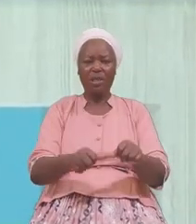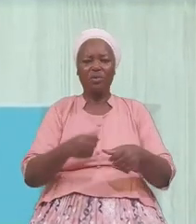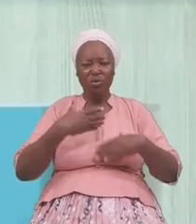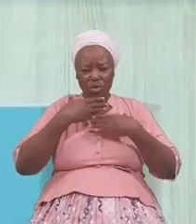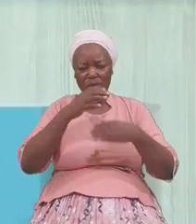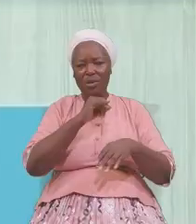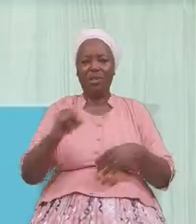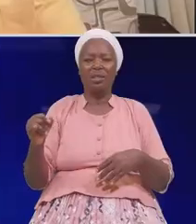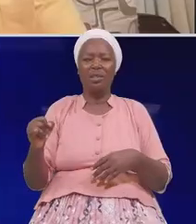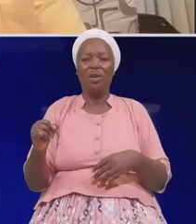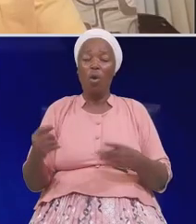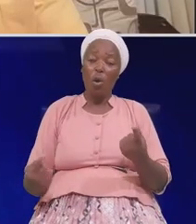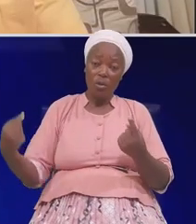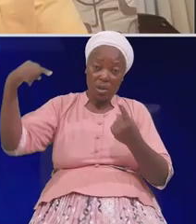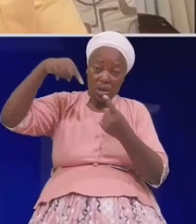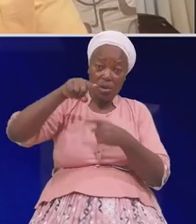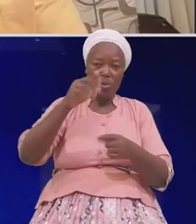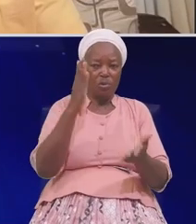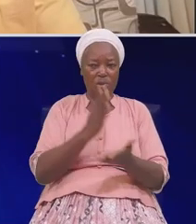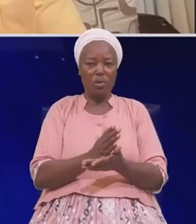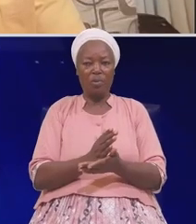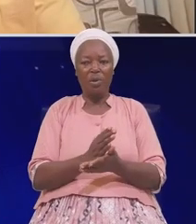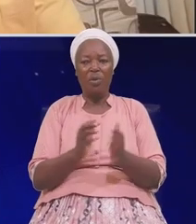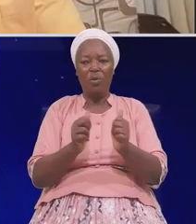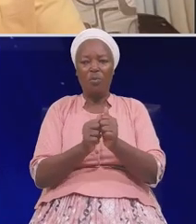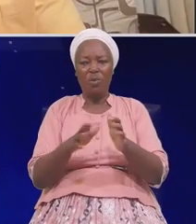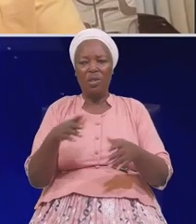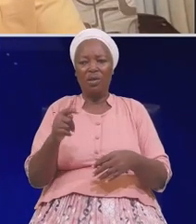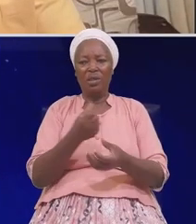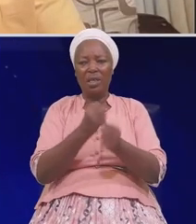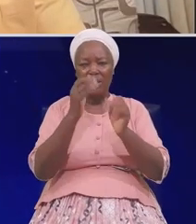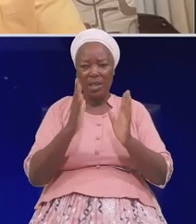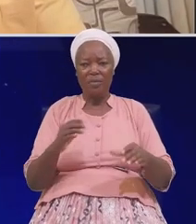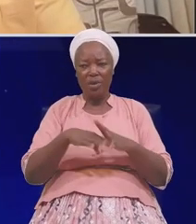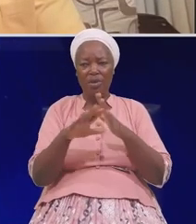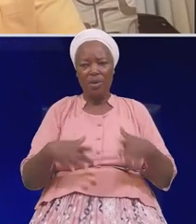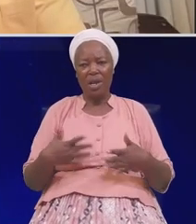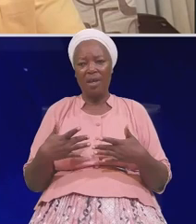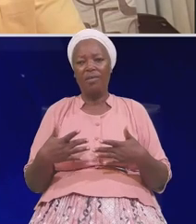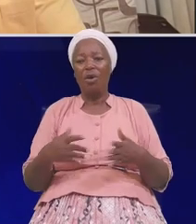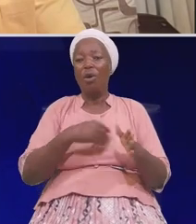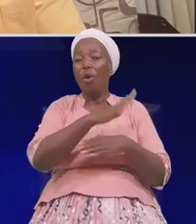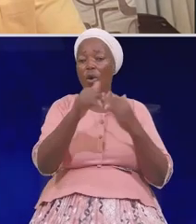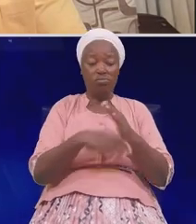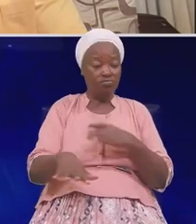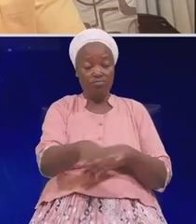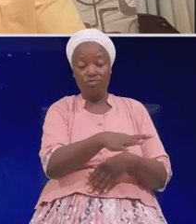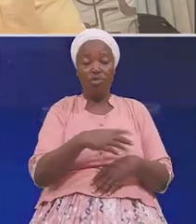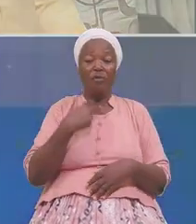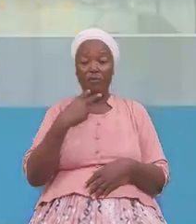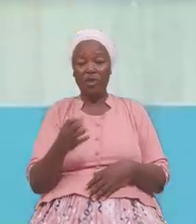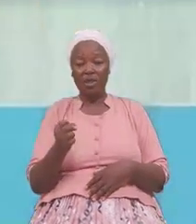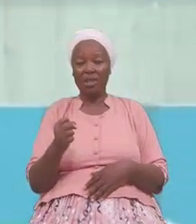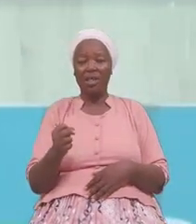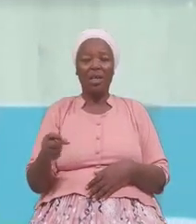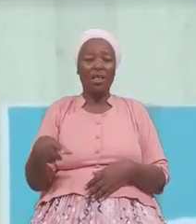shouting until you stop. Without the Savior in your life, all those voices,